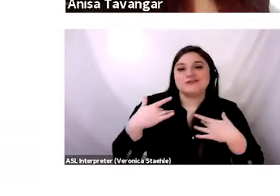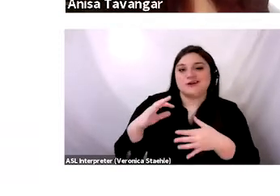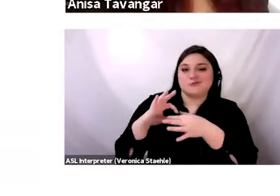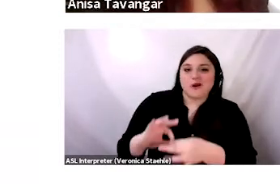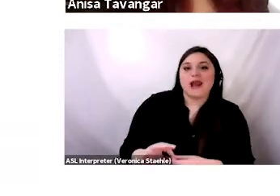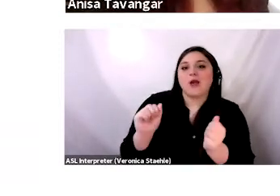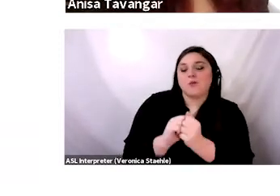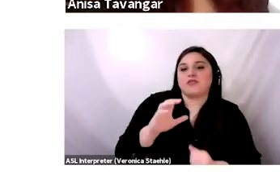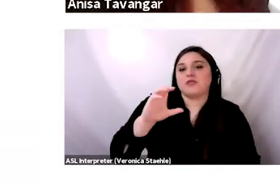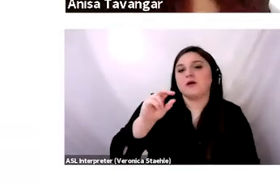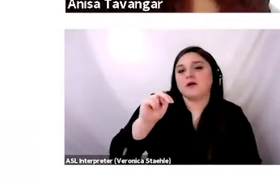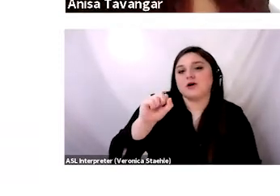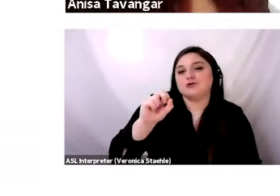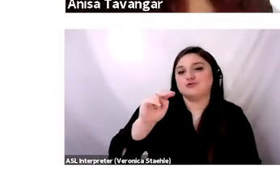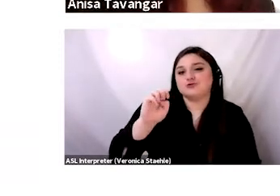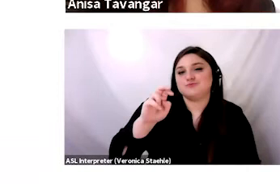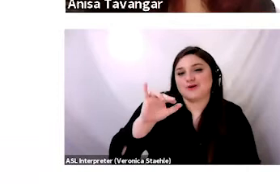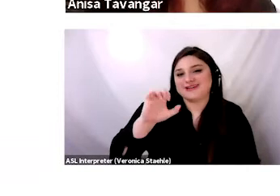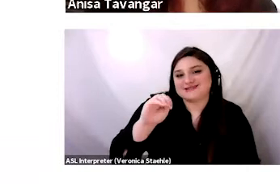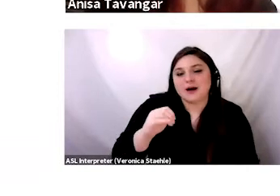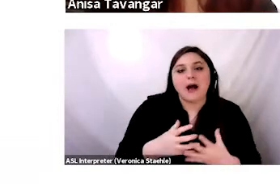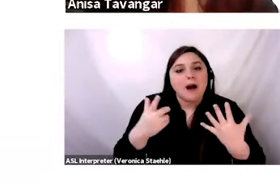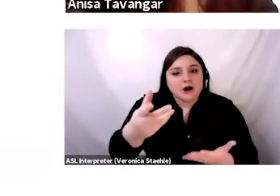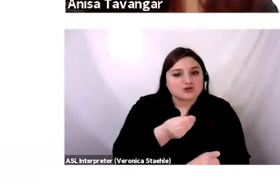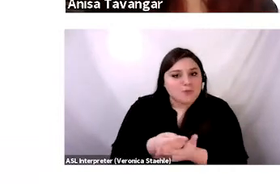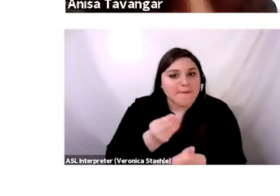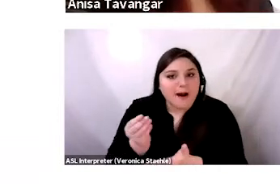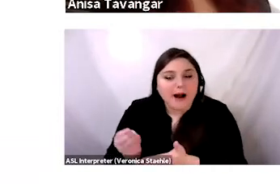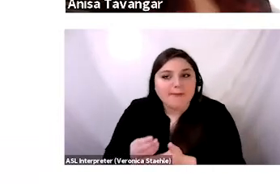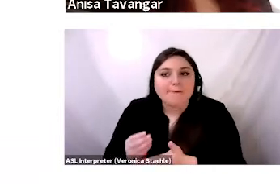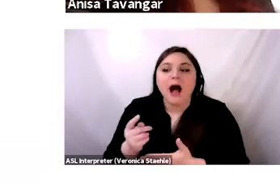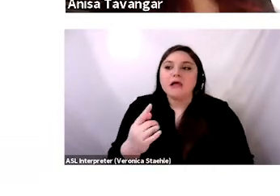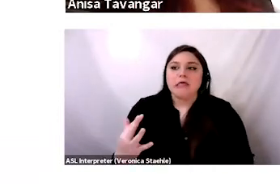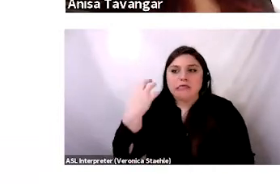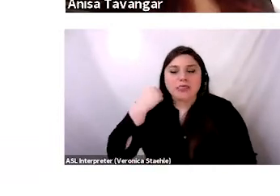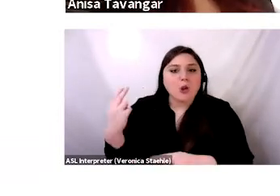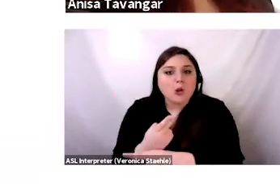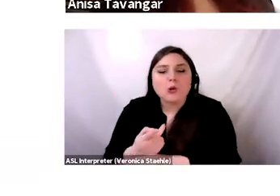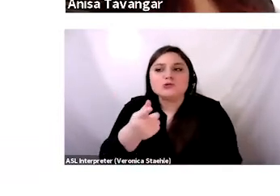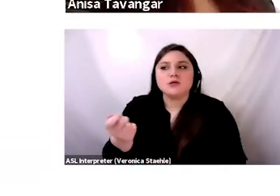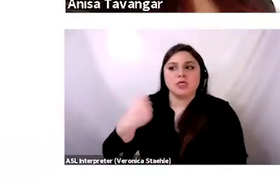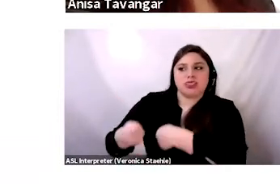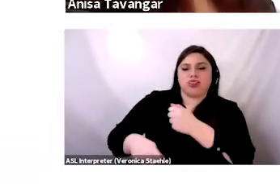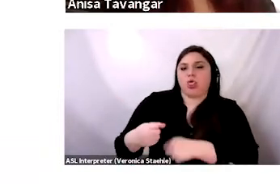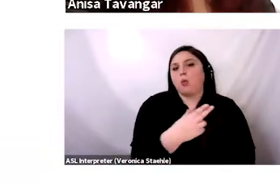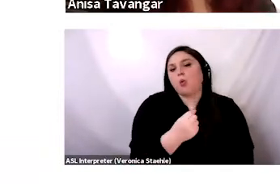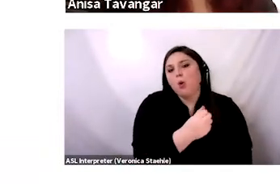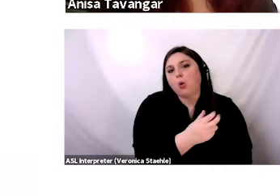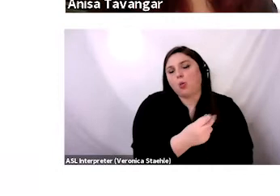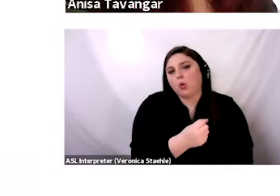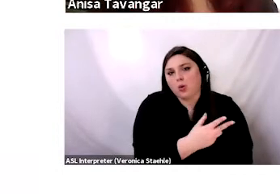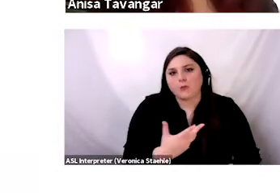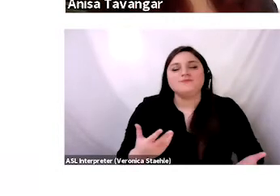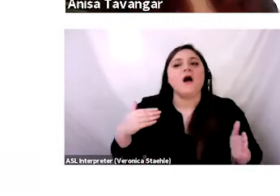consumerism, and the values that we hold in terms of determining whether things are beautiful or not is often tied up with cost